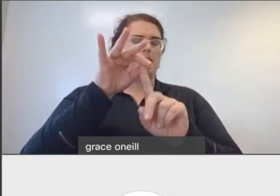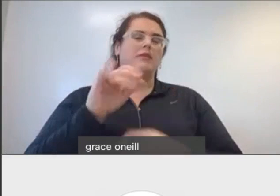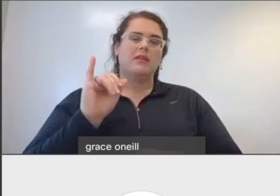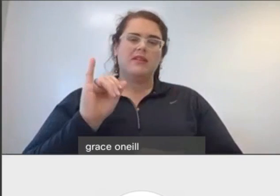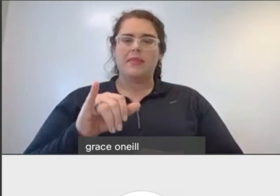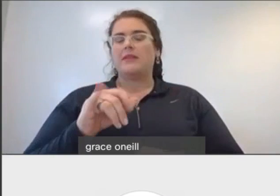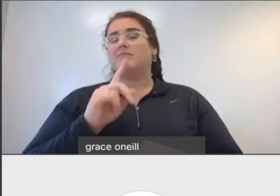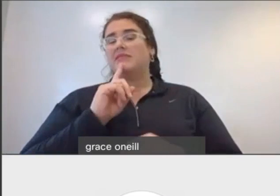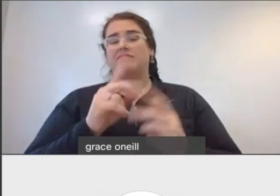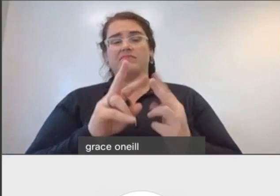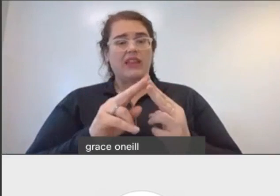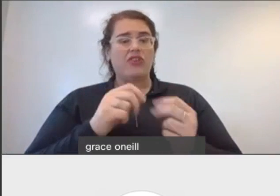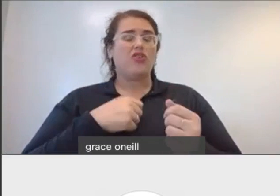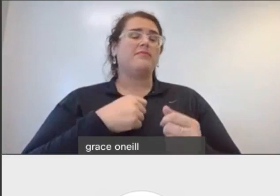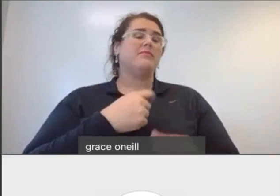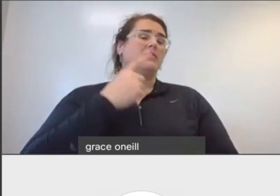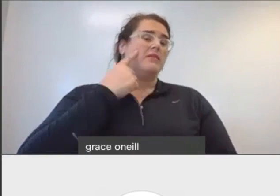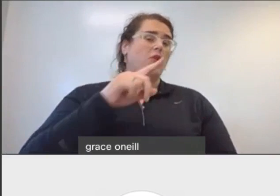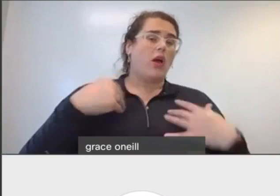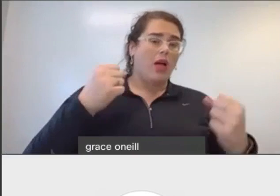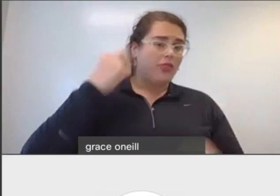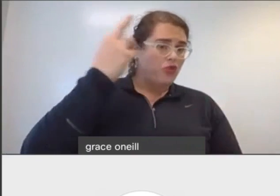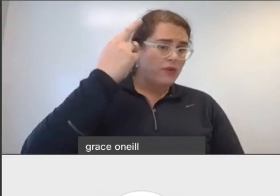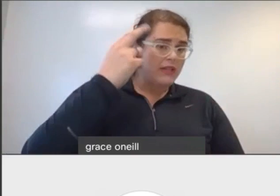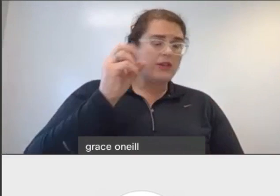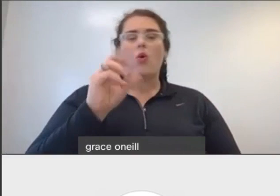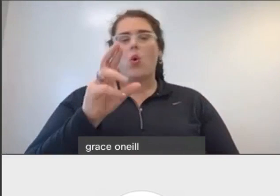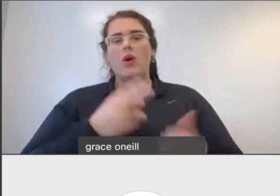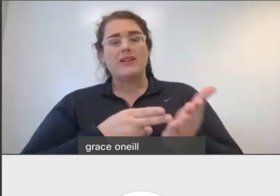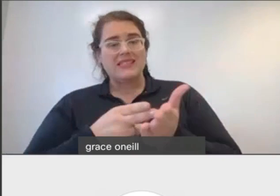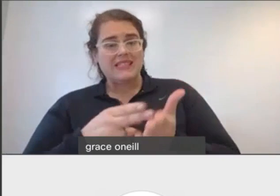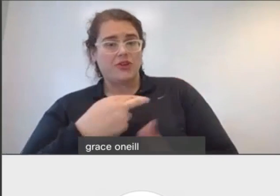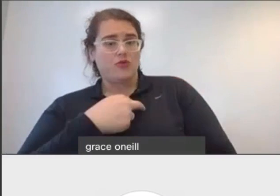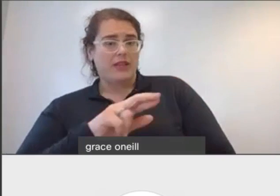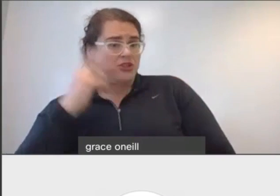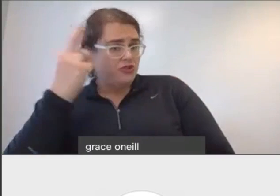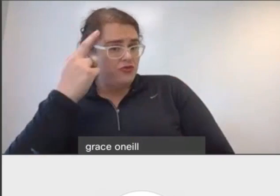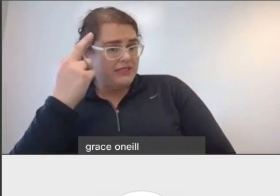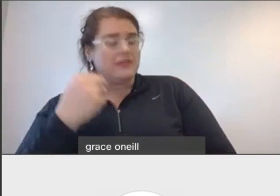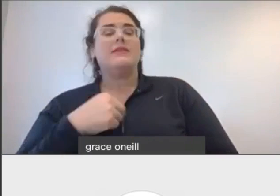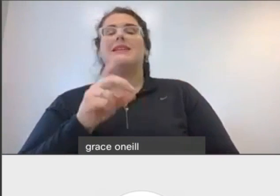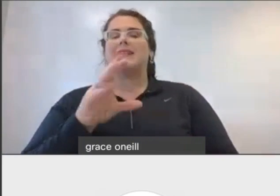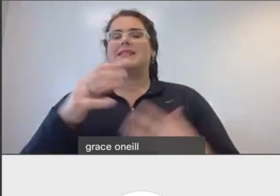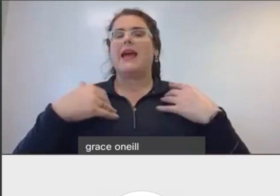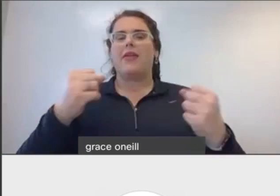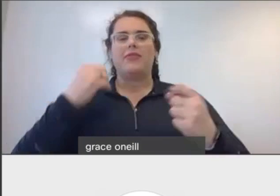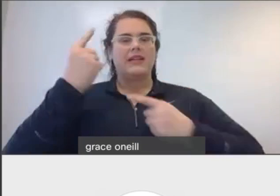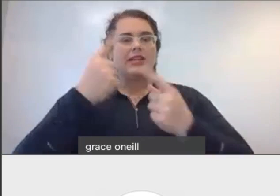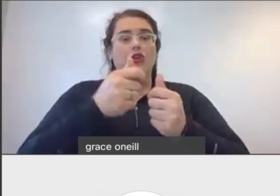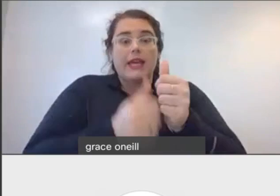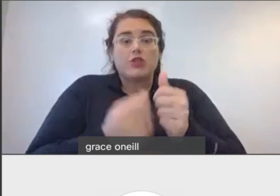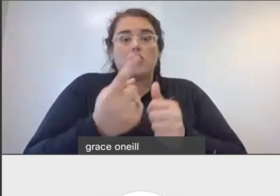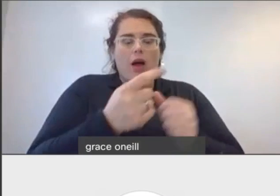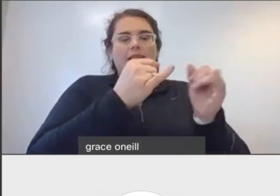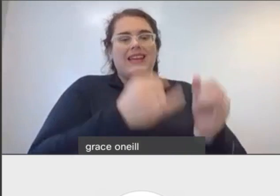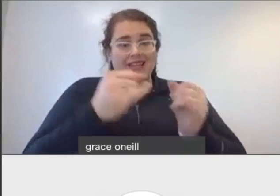them from getting a vaccine. DC Health is considering each request for a waiver individually, and so